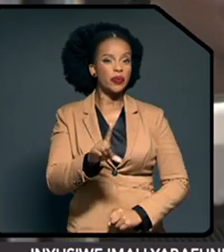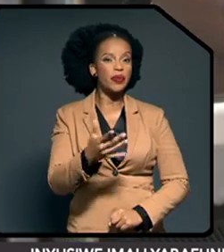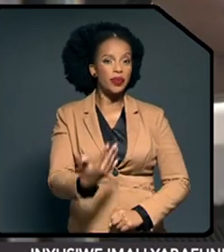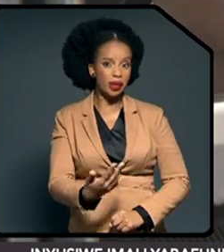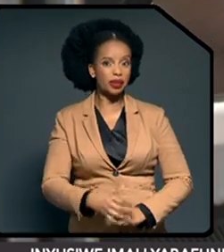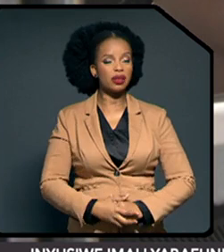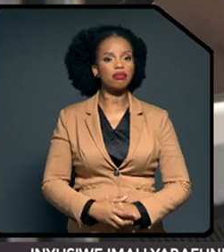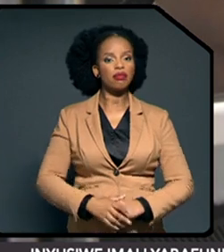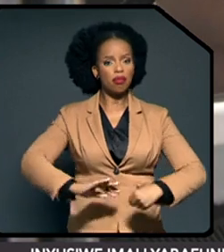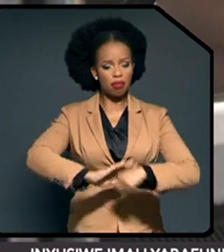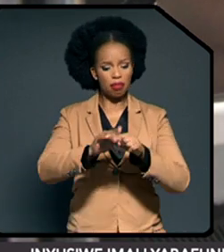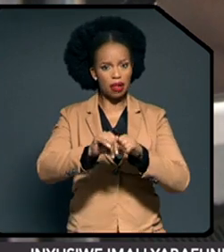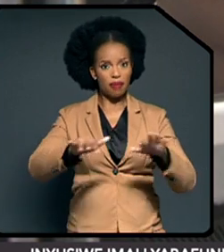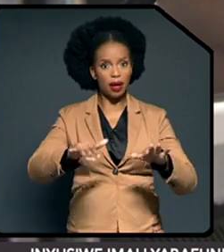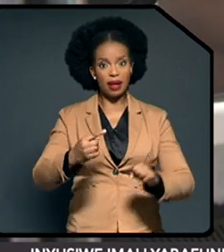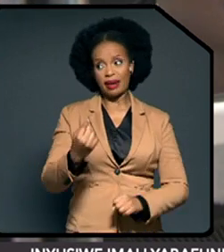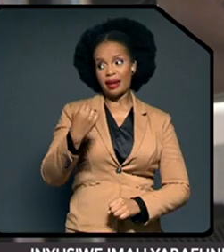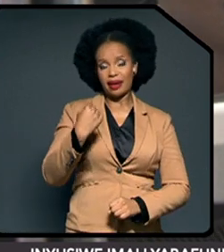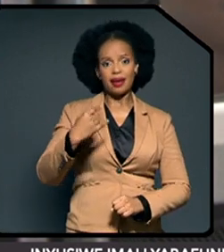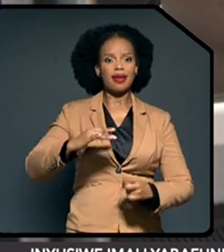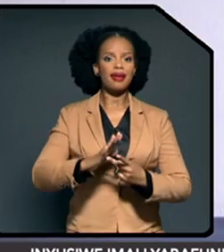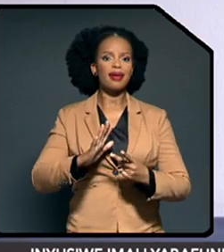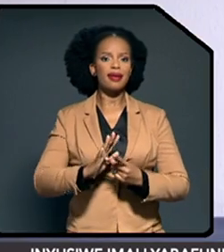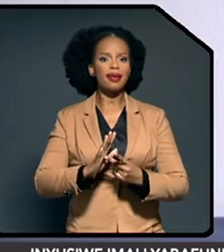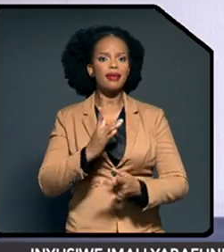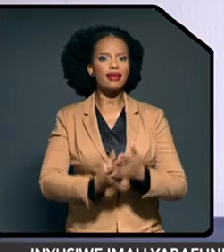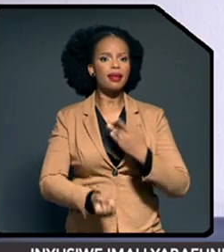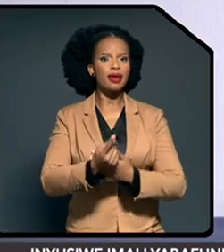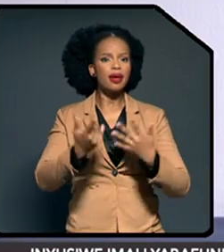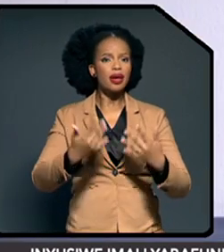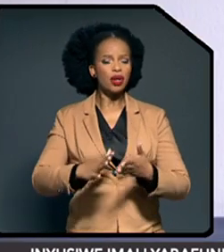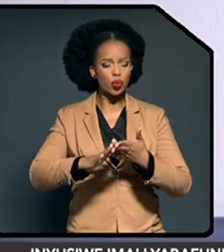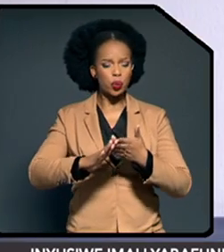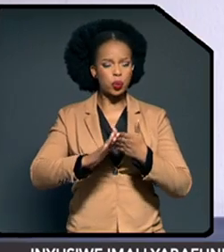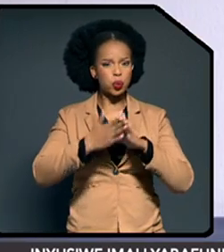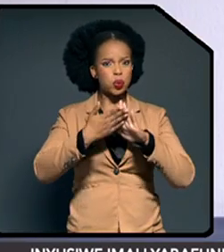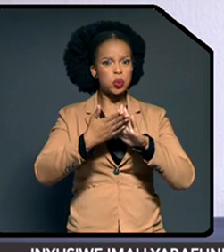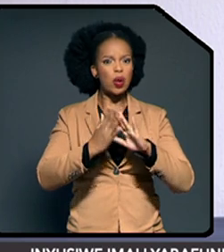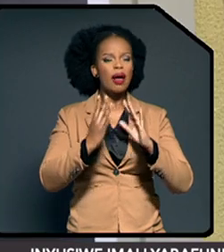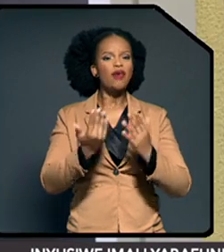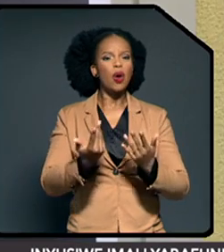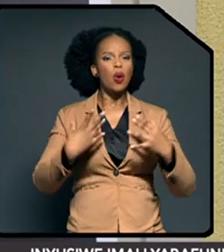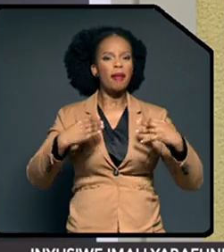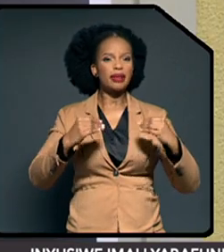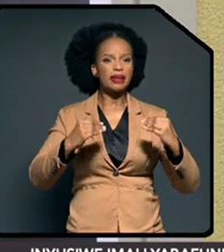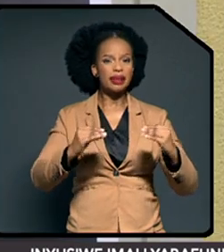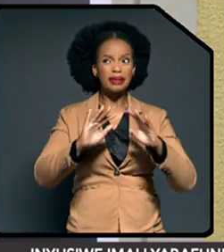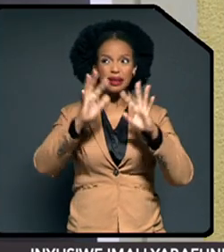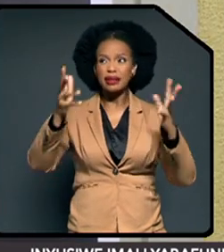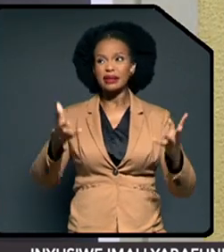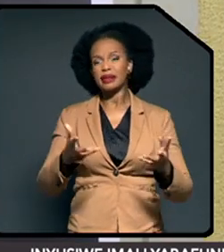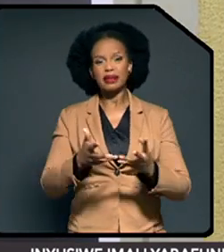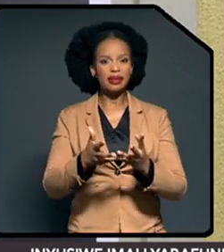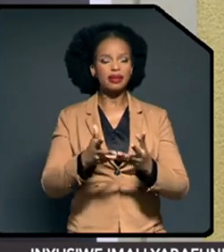pandemic, as well as the disruptions in supply chains worldwide, as you may know, all people have